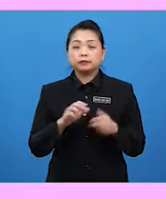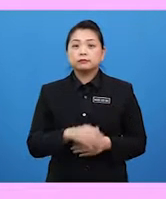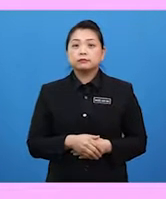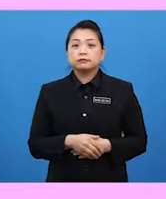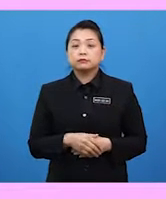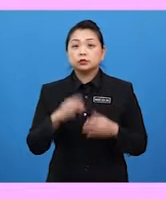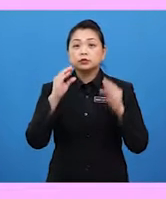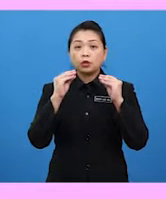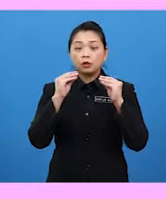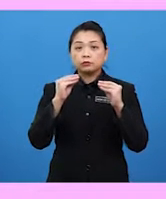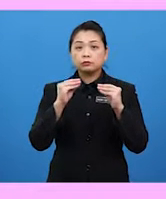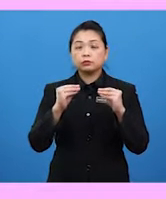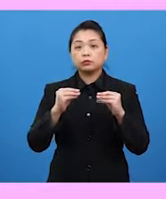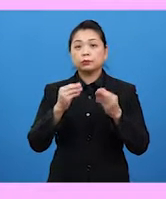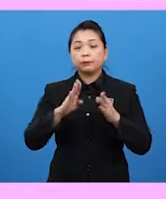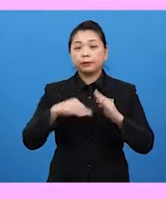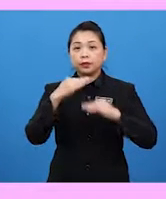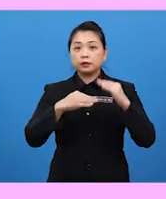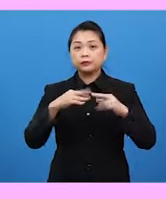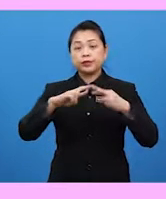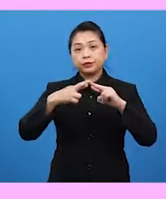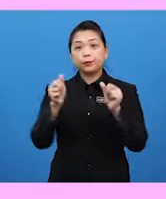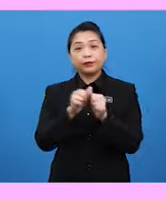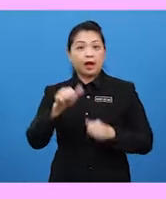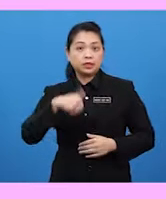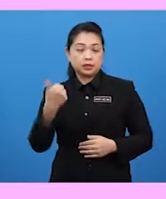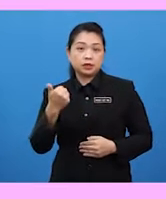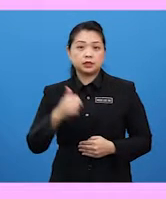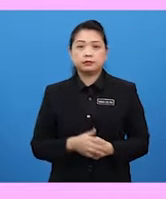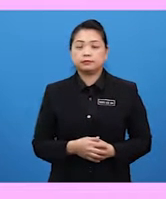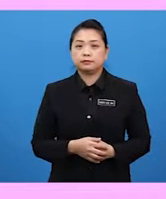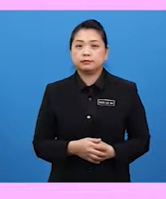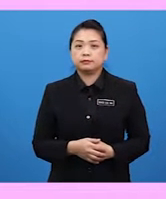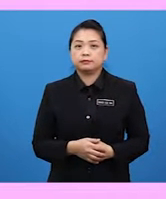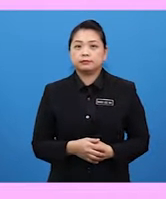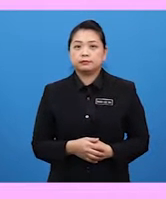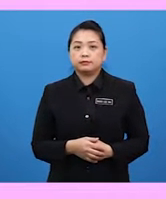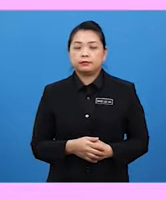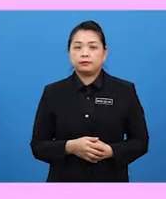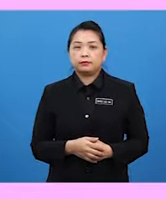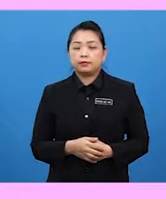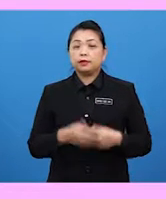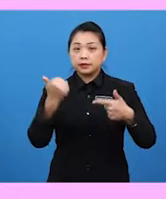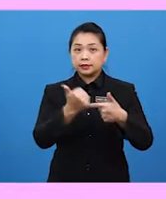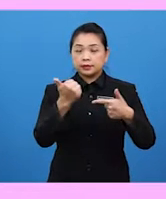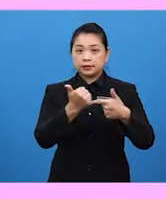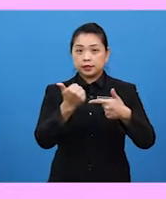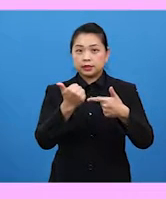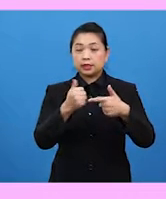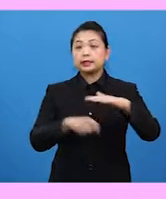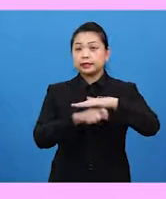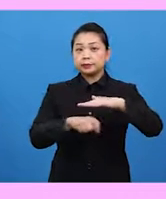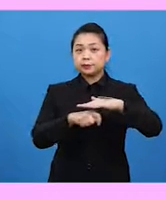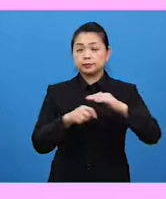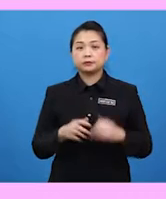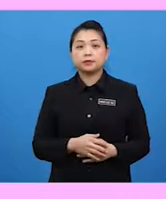conscience and his relationship with others. The second theme of this poem